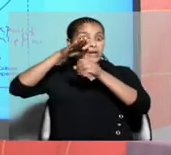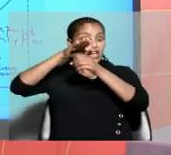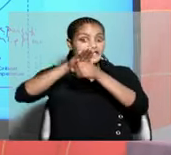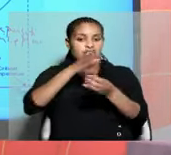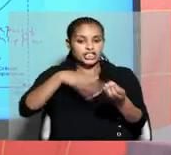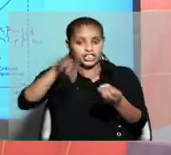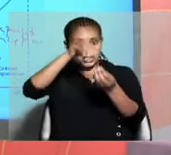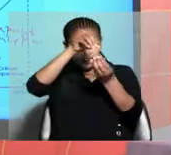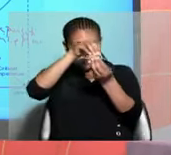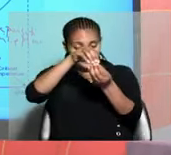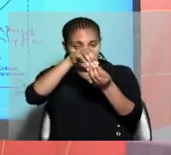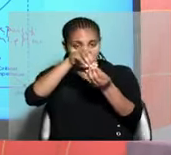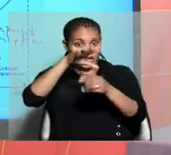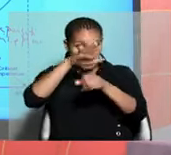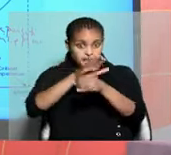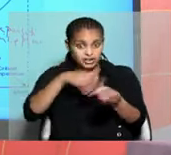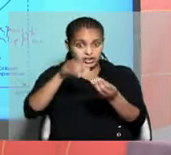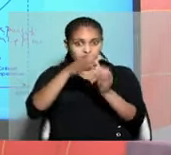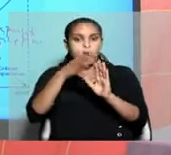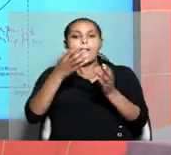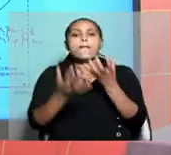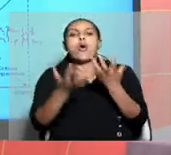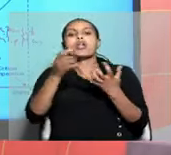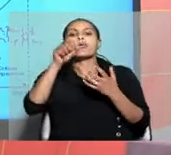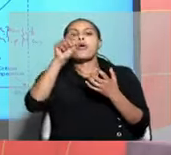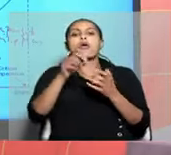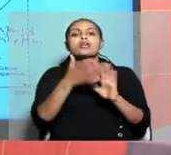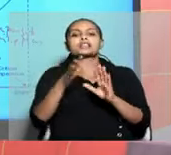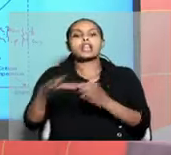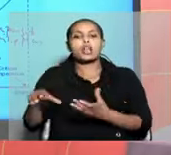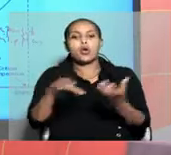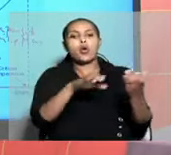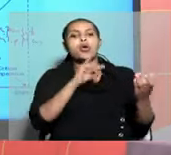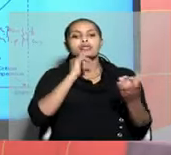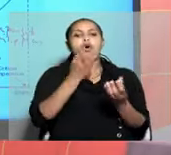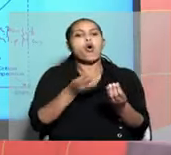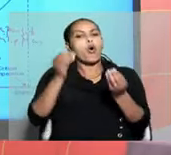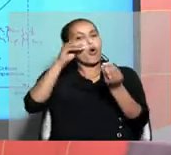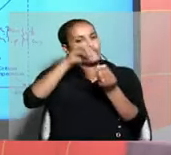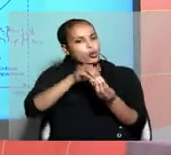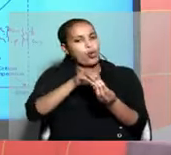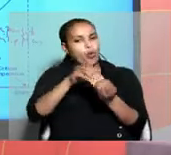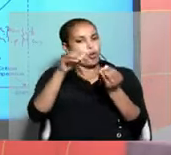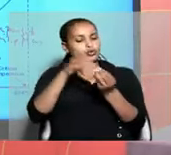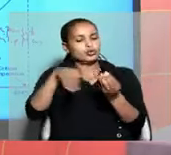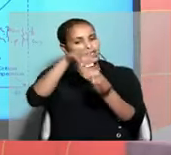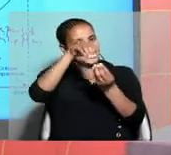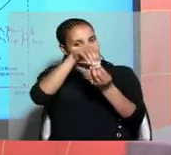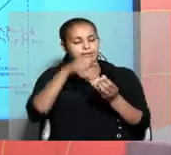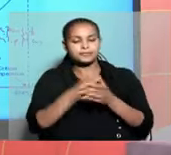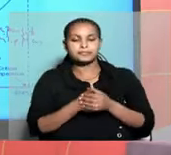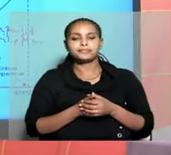pressure increase, boiling points of the liquid also increase.